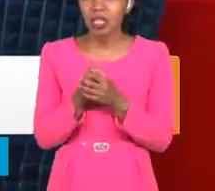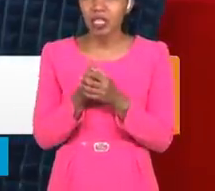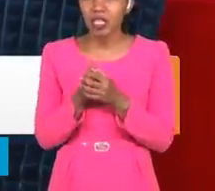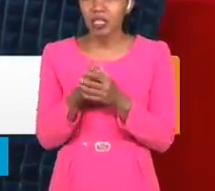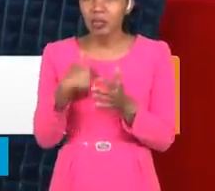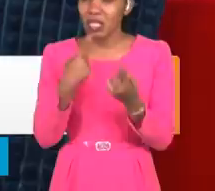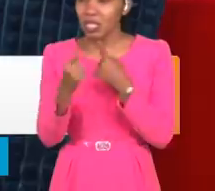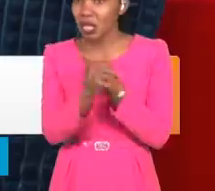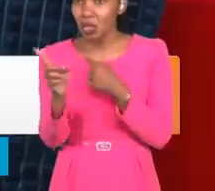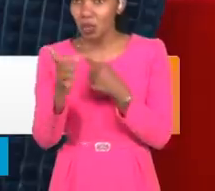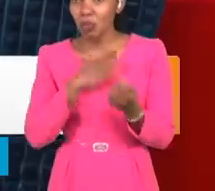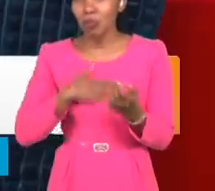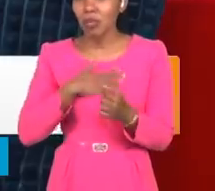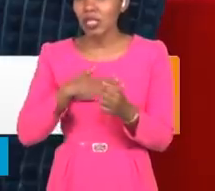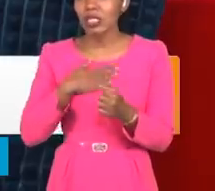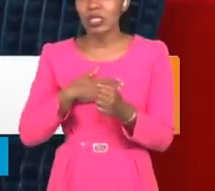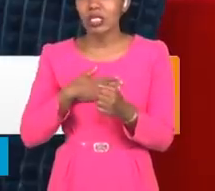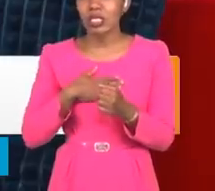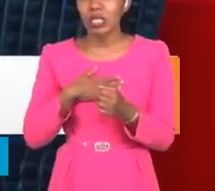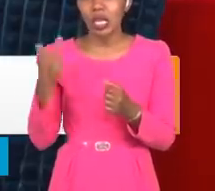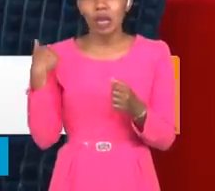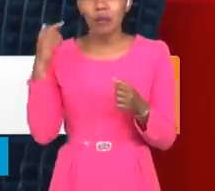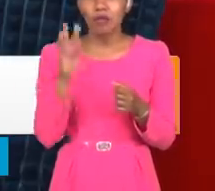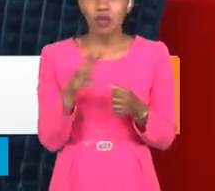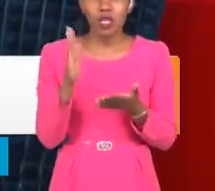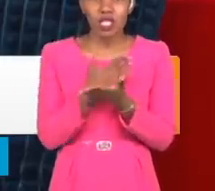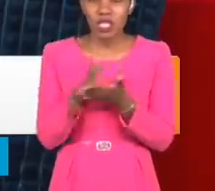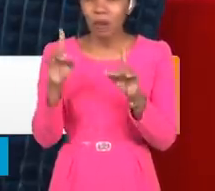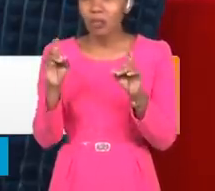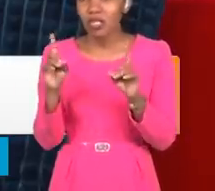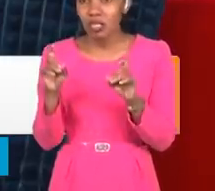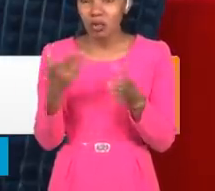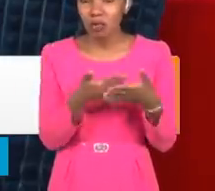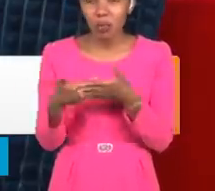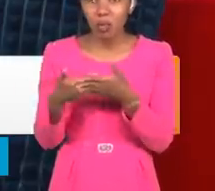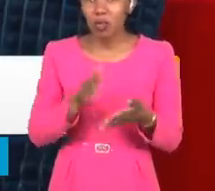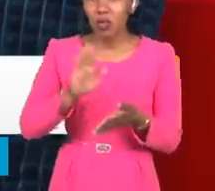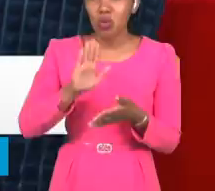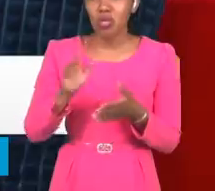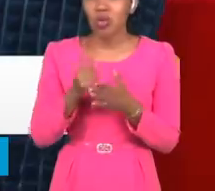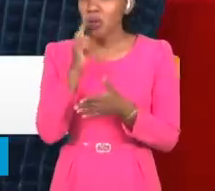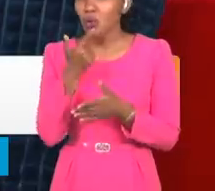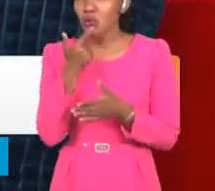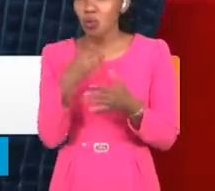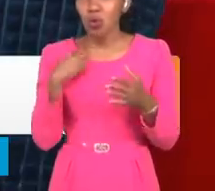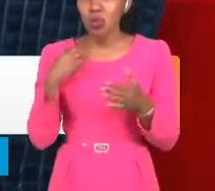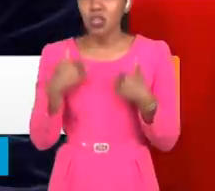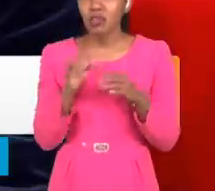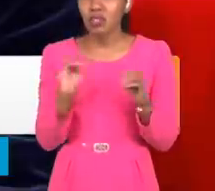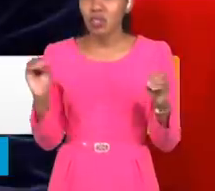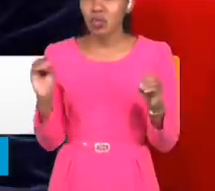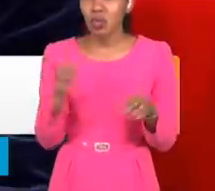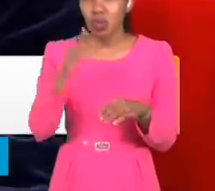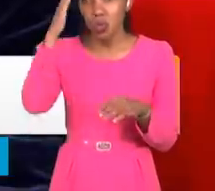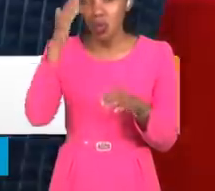me telling you, please do so. Sure. Four, don't share pictures of your children, nude or in. Yeah. You know